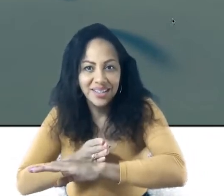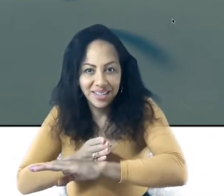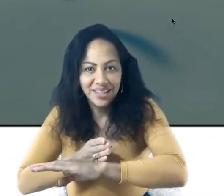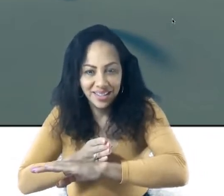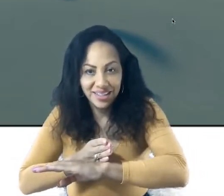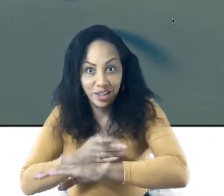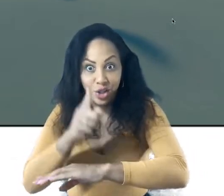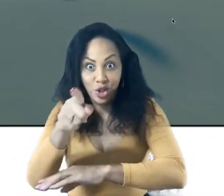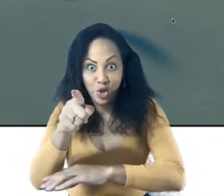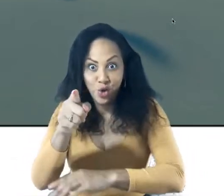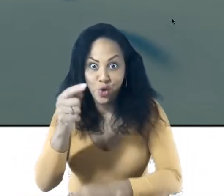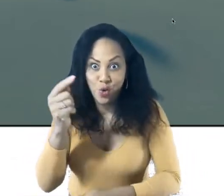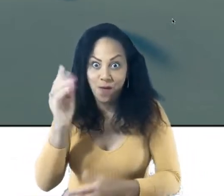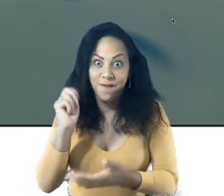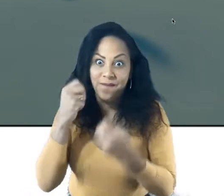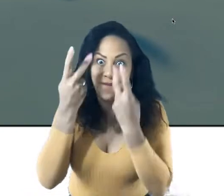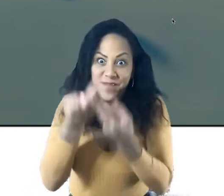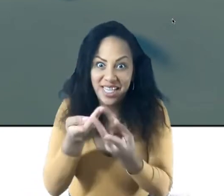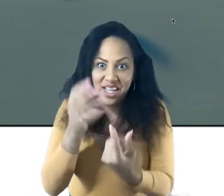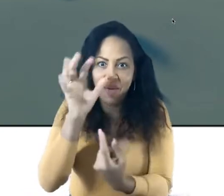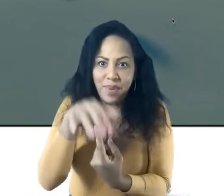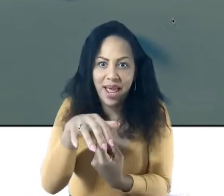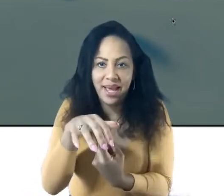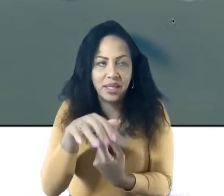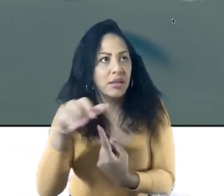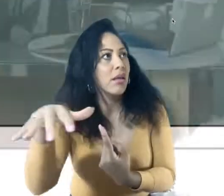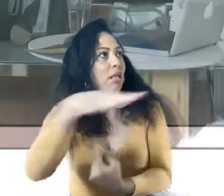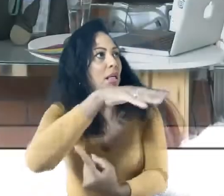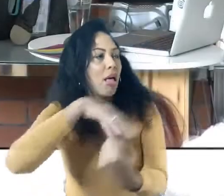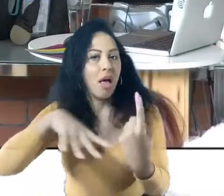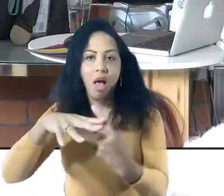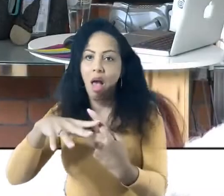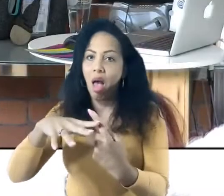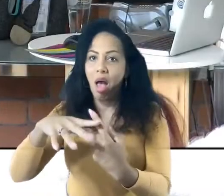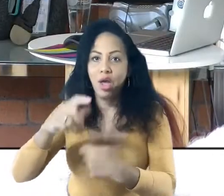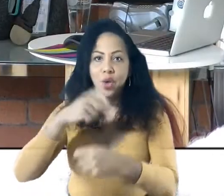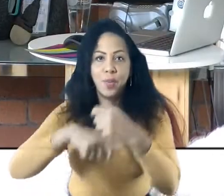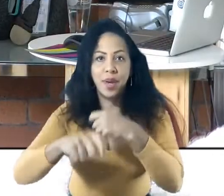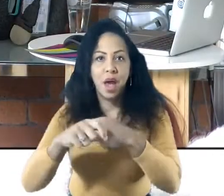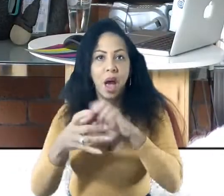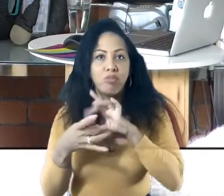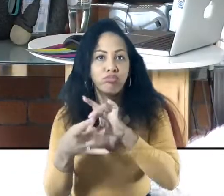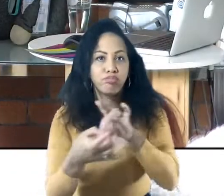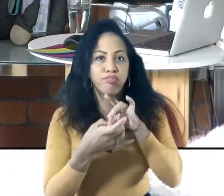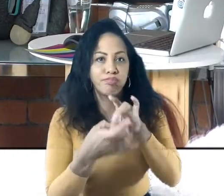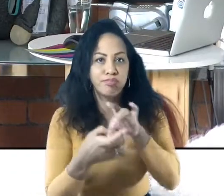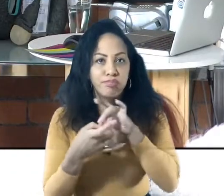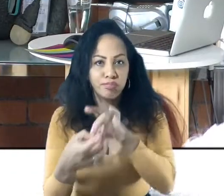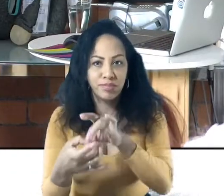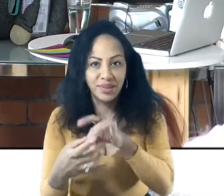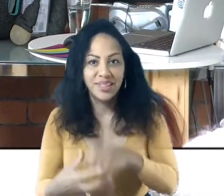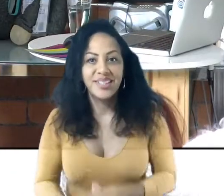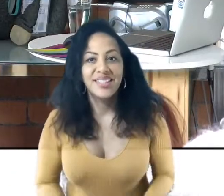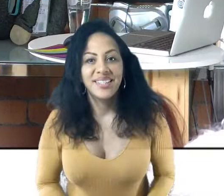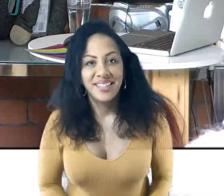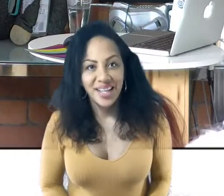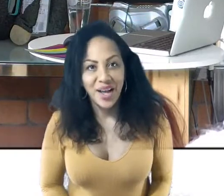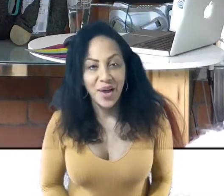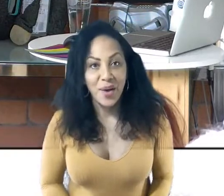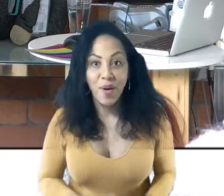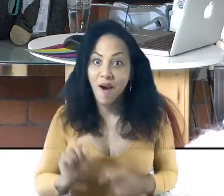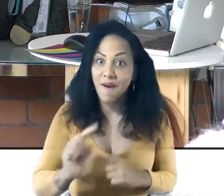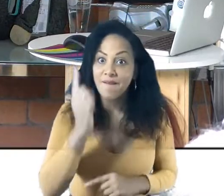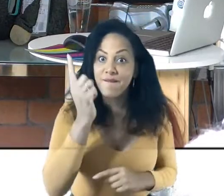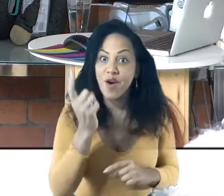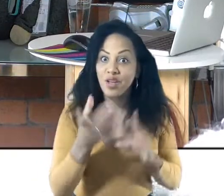So if you think about, you know, often our first connection to language is through song, and then